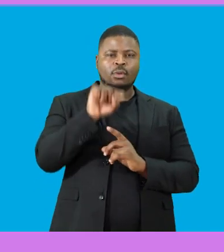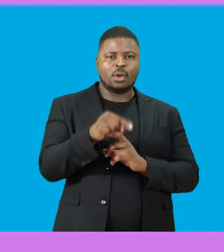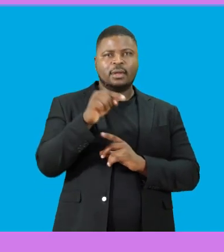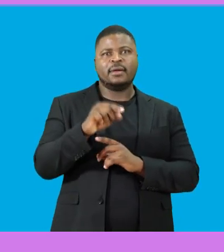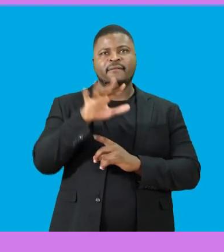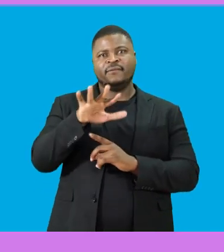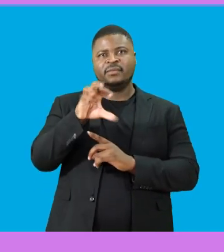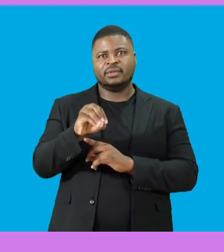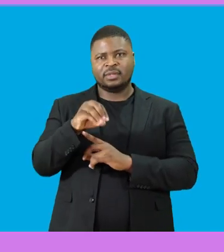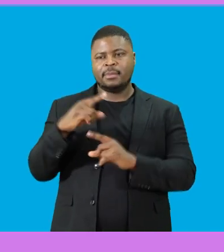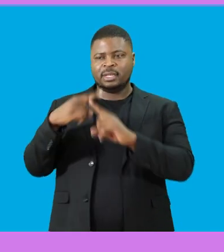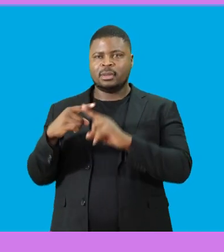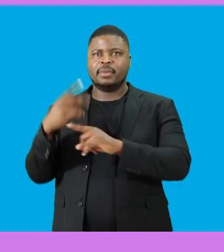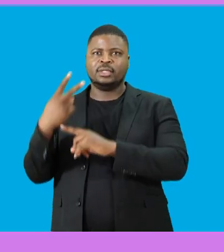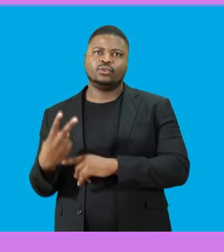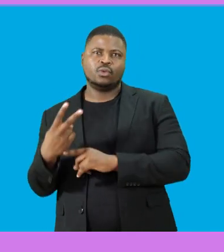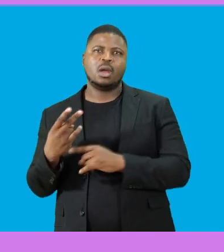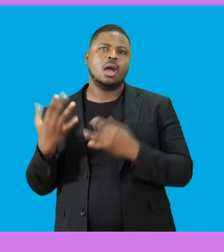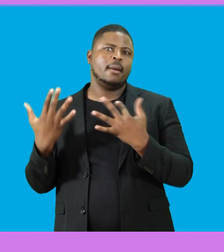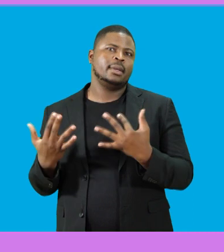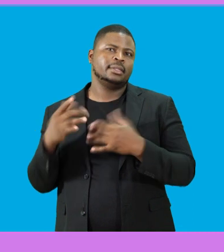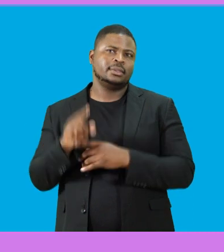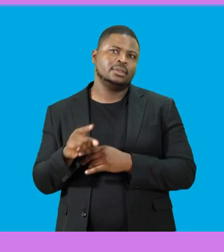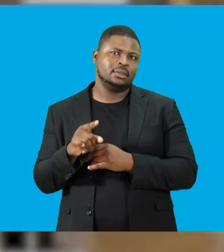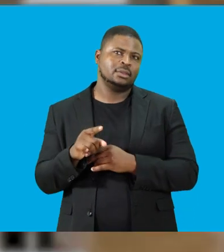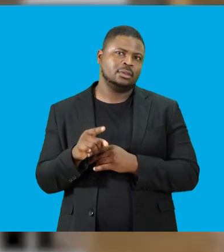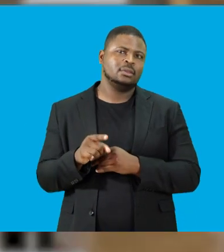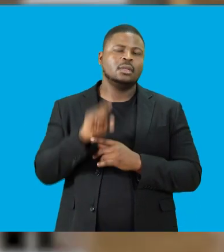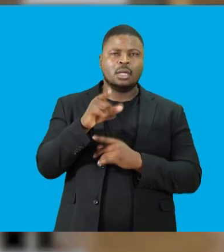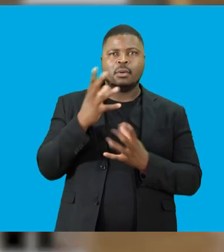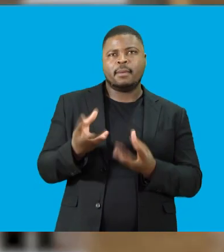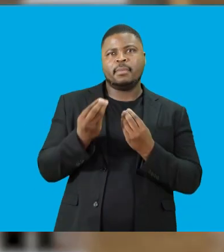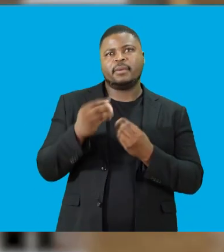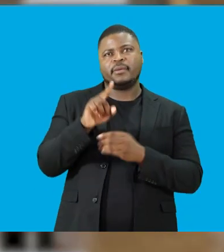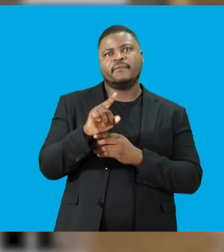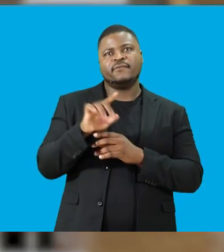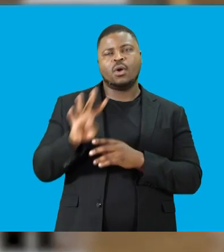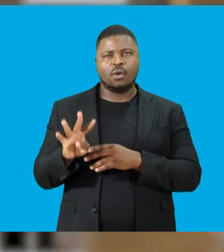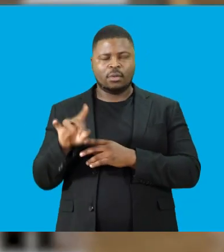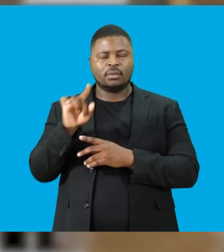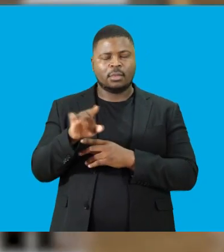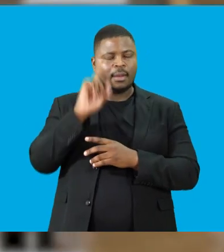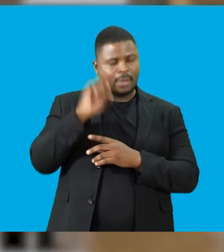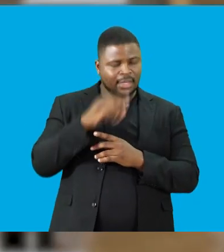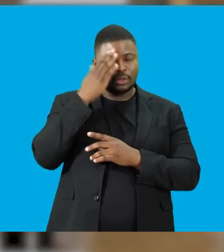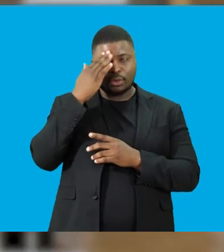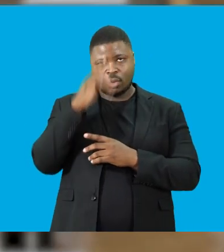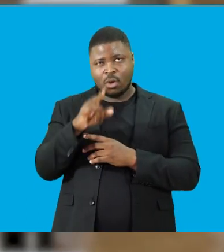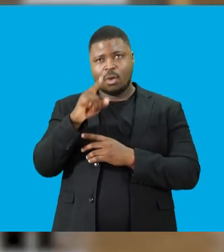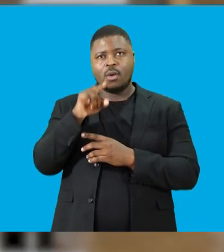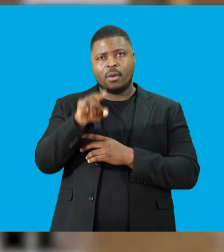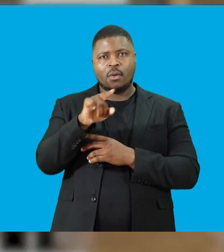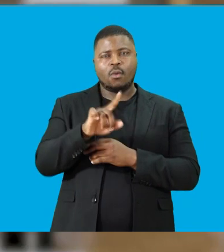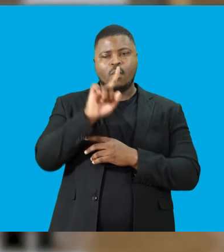50 multiplied by 2? When you have 2 rand 50 and 2 rand 50, already you know that 2 and 2 will give us 4. 50 and 50 will give us 1. 1